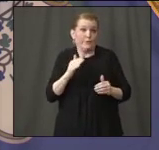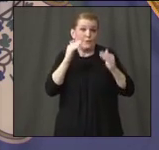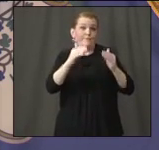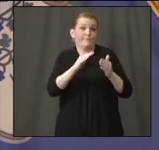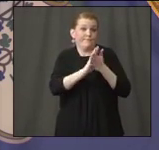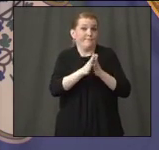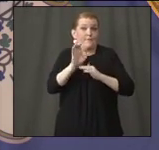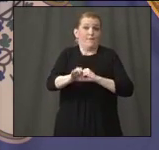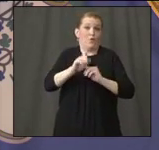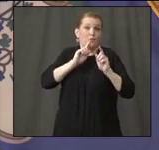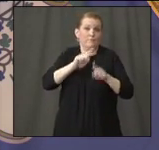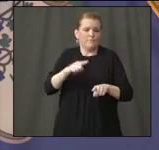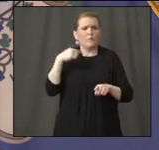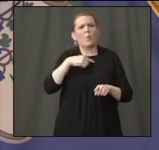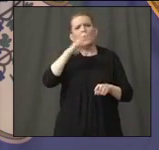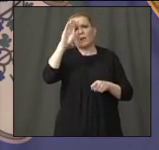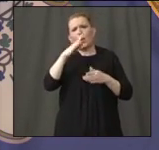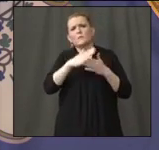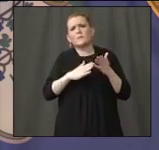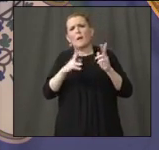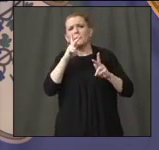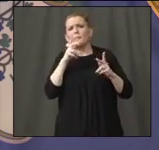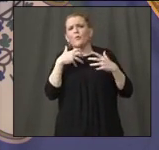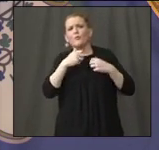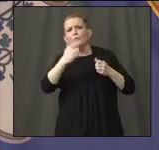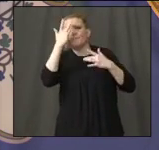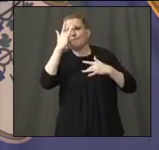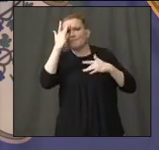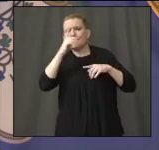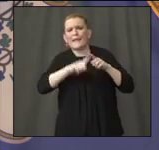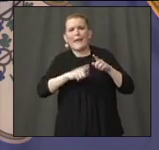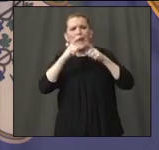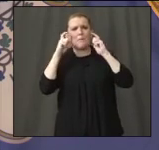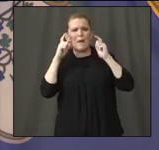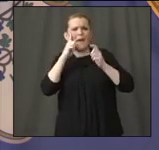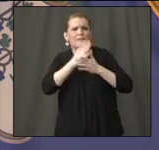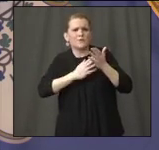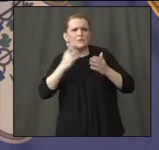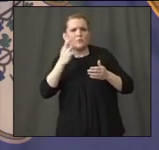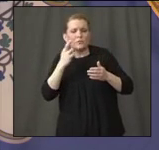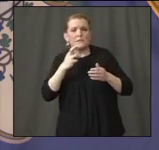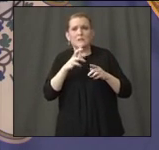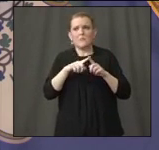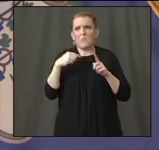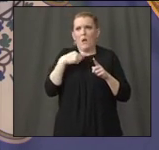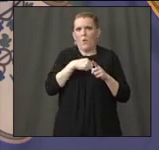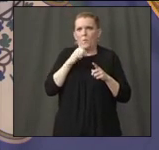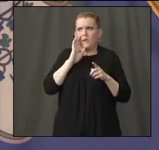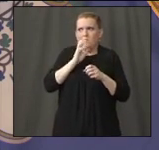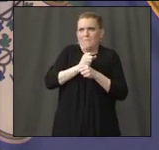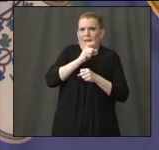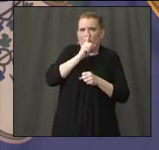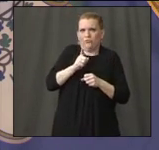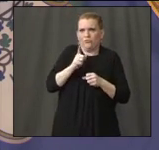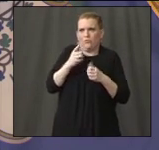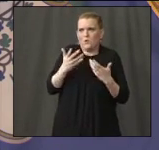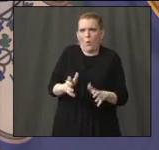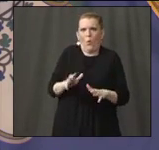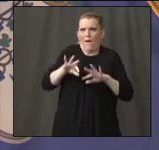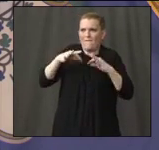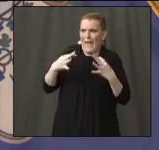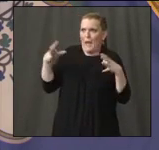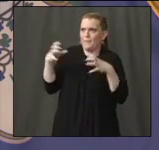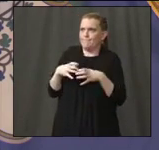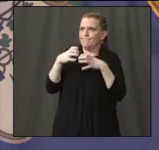of notices just from folks who are self-policing. We find out a store is not following the rules there, we're noticing them,